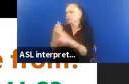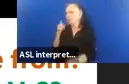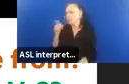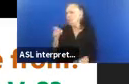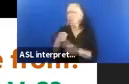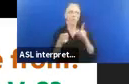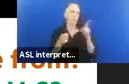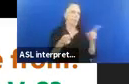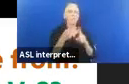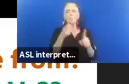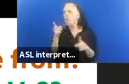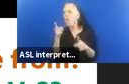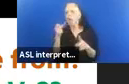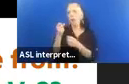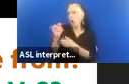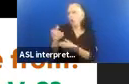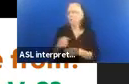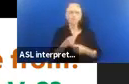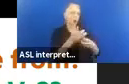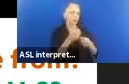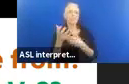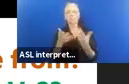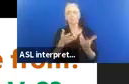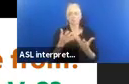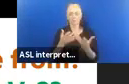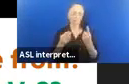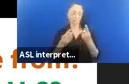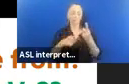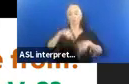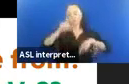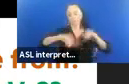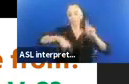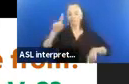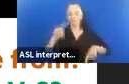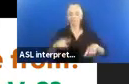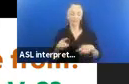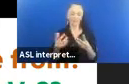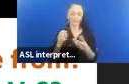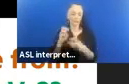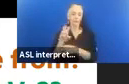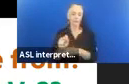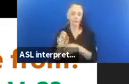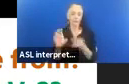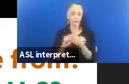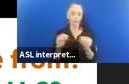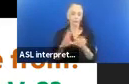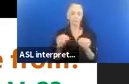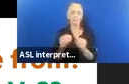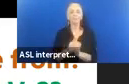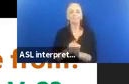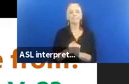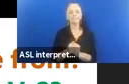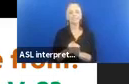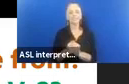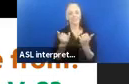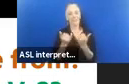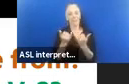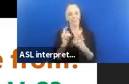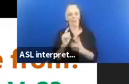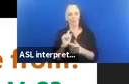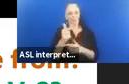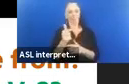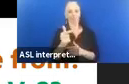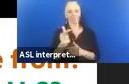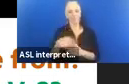that the SARS-CoV-2 virus emerged from. So this is your chance